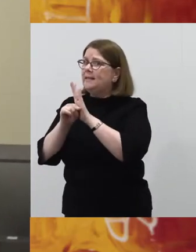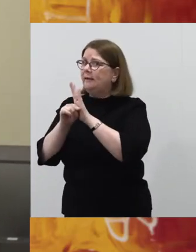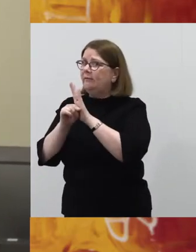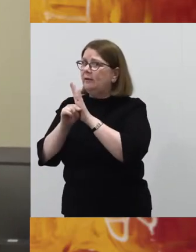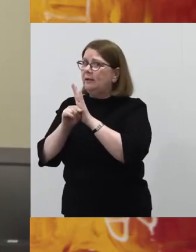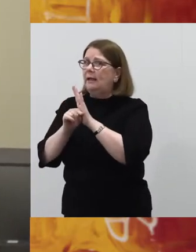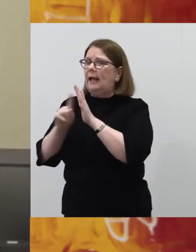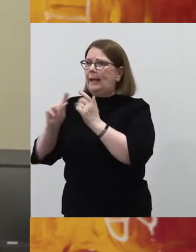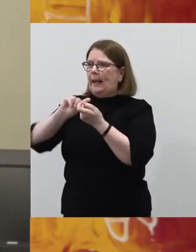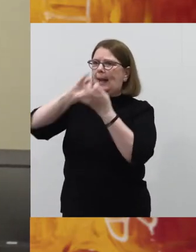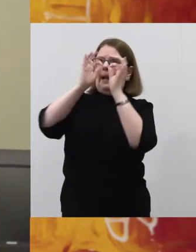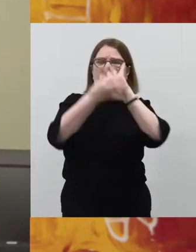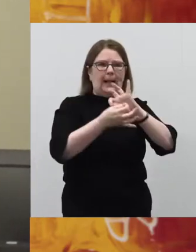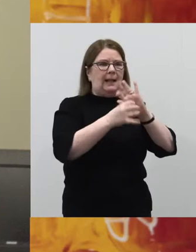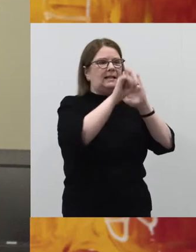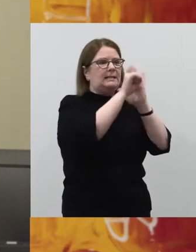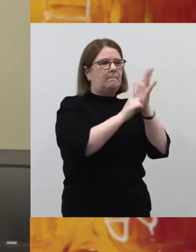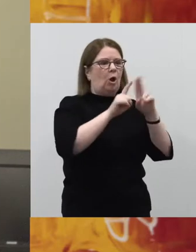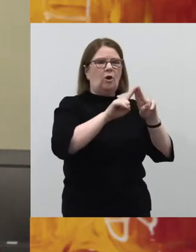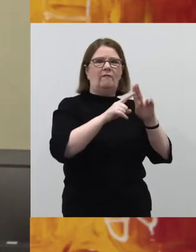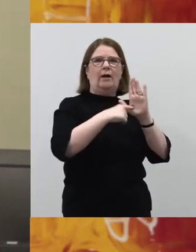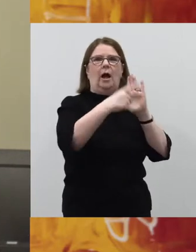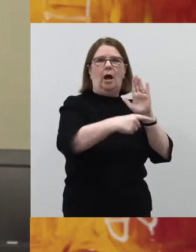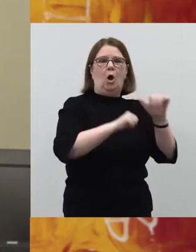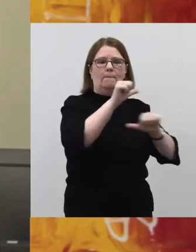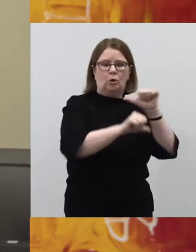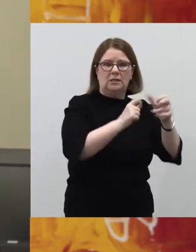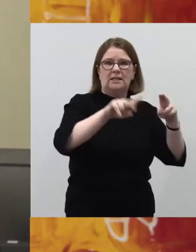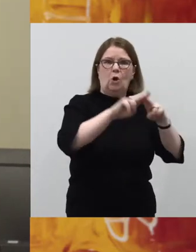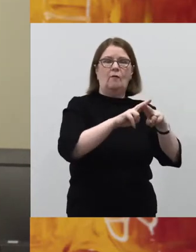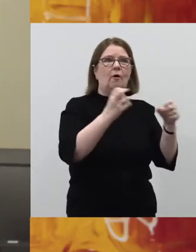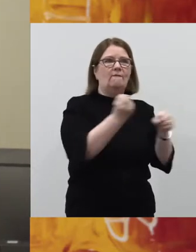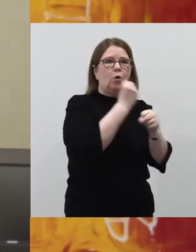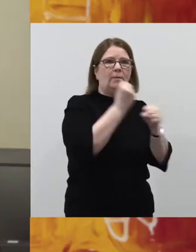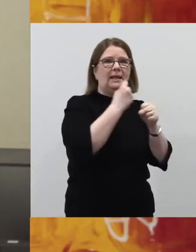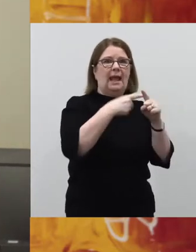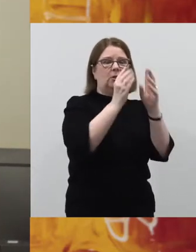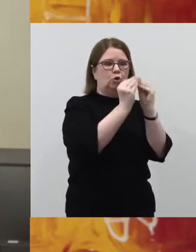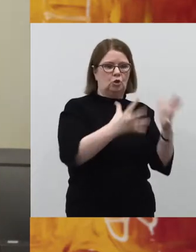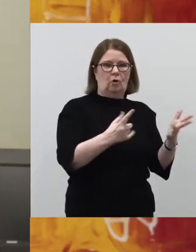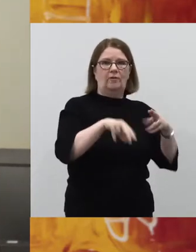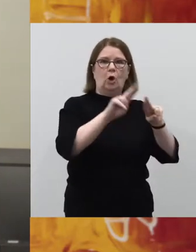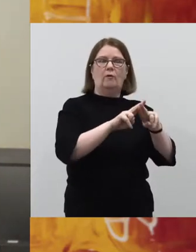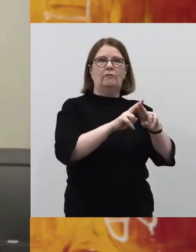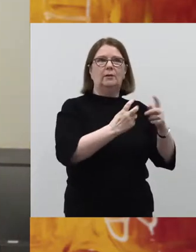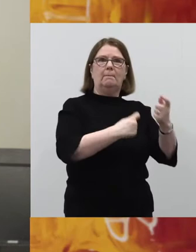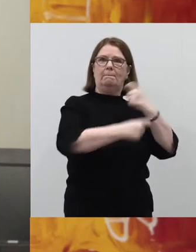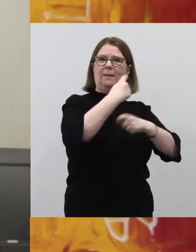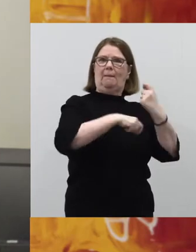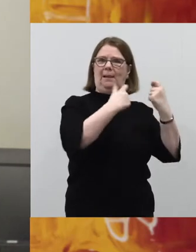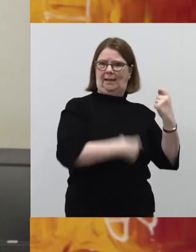And as previously stated, there's also verifiable community benefit in improving health and well-being, as several projects have